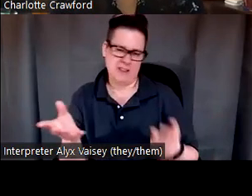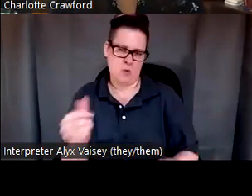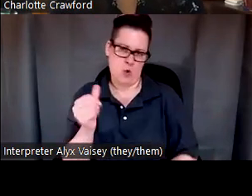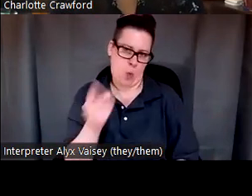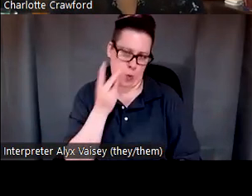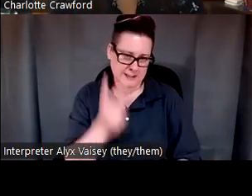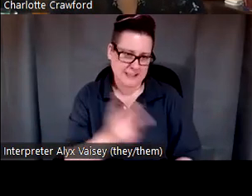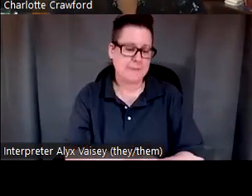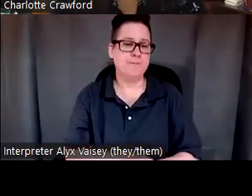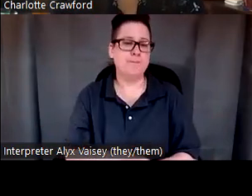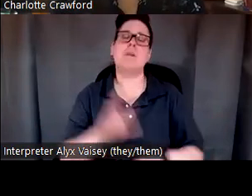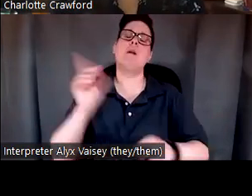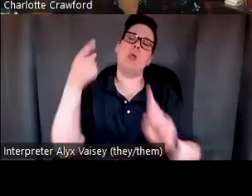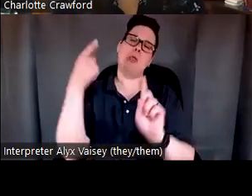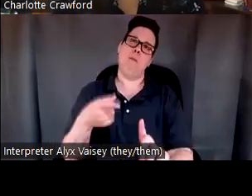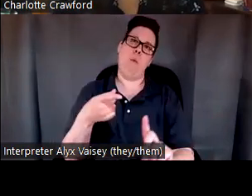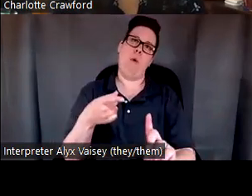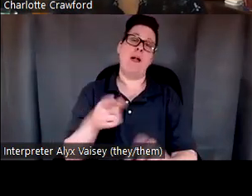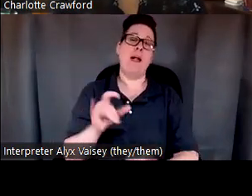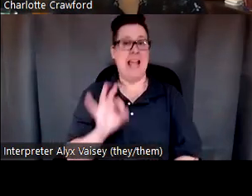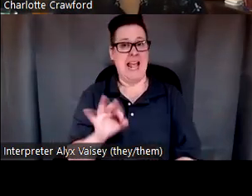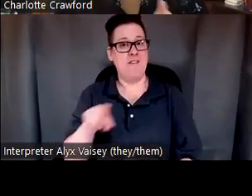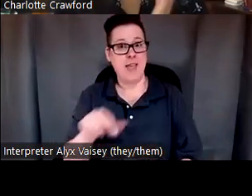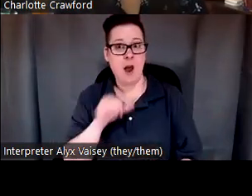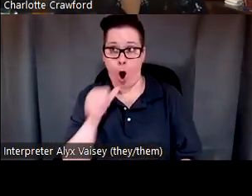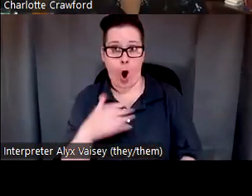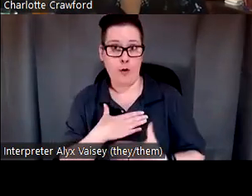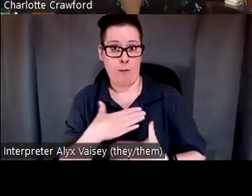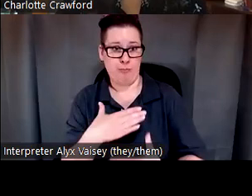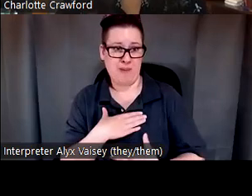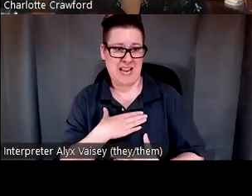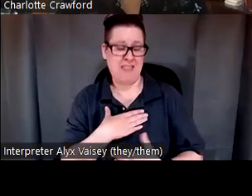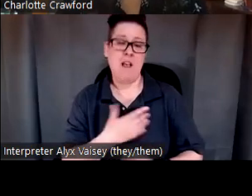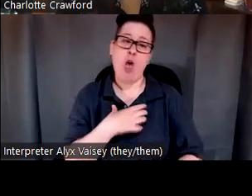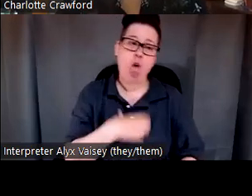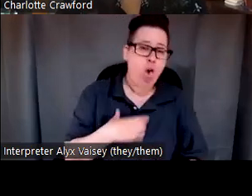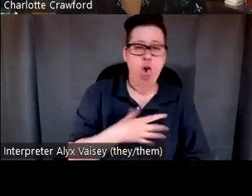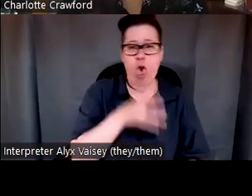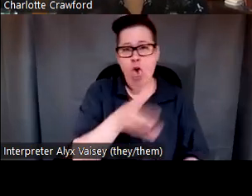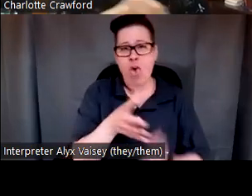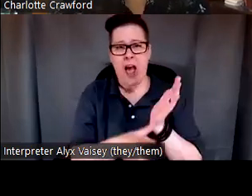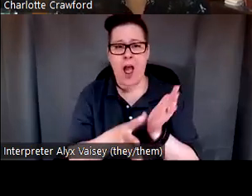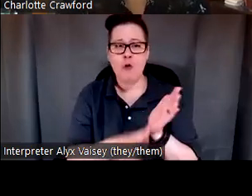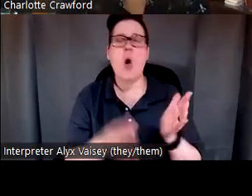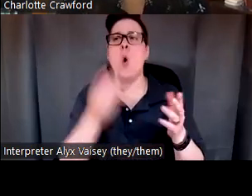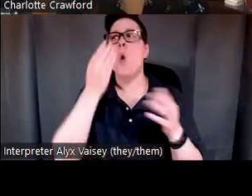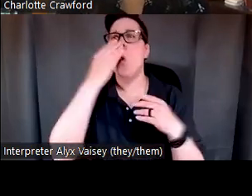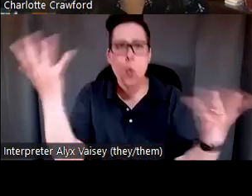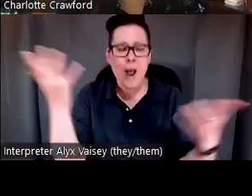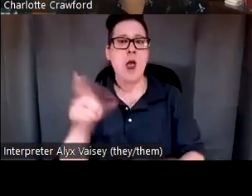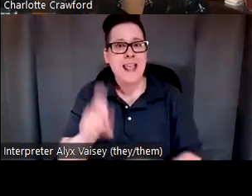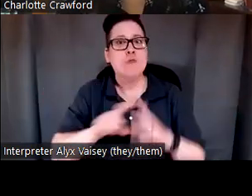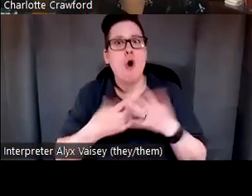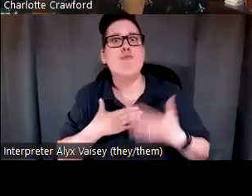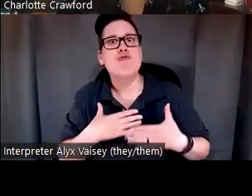But the bottom line is, if they're not breathing, the rest of that stuff is meaningless anyways. You need to help them start breathing